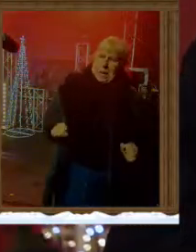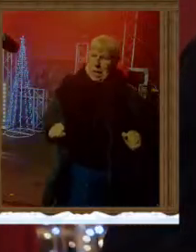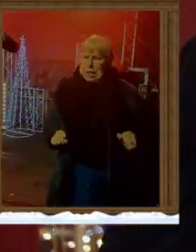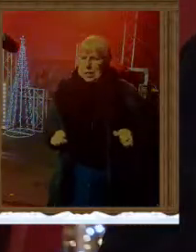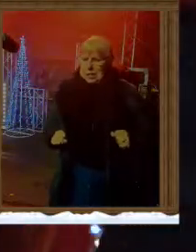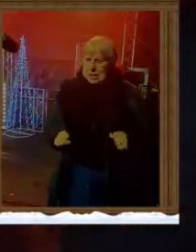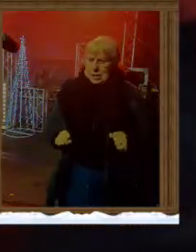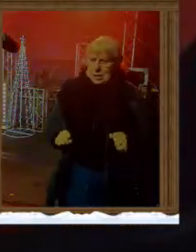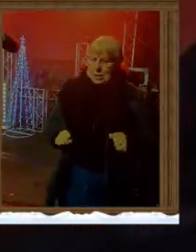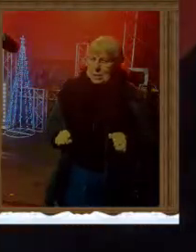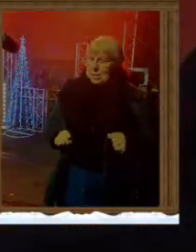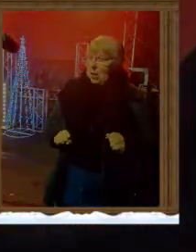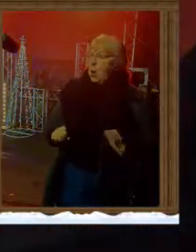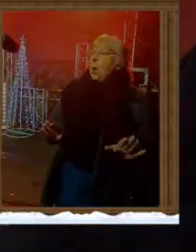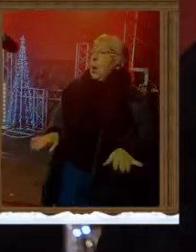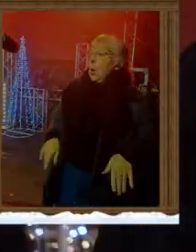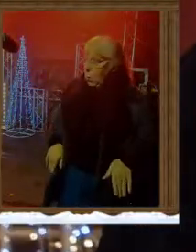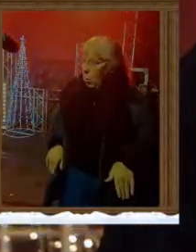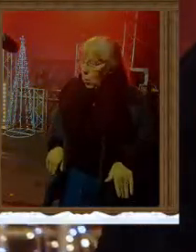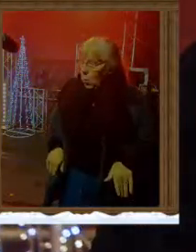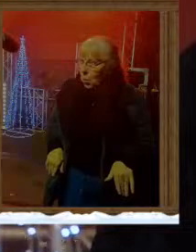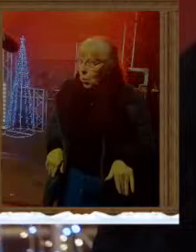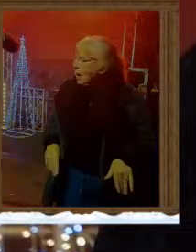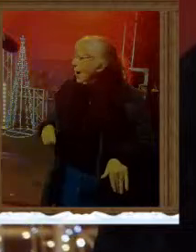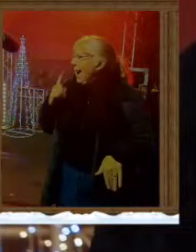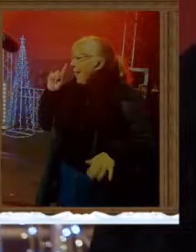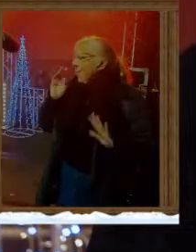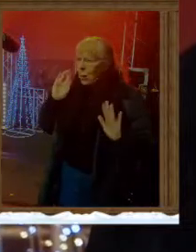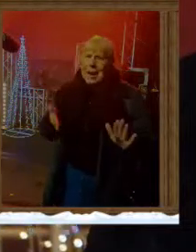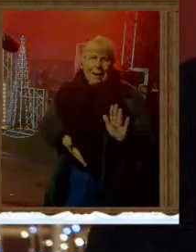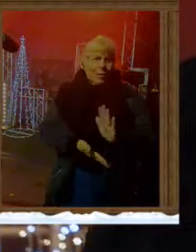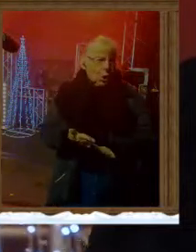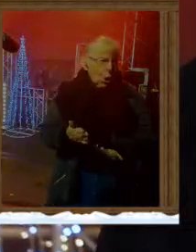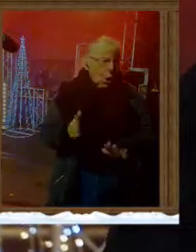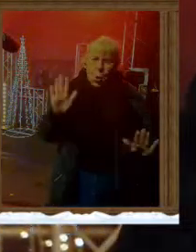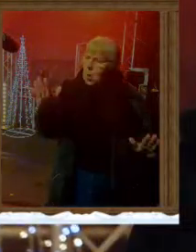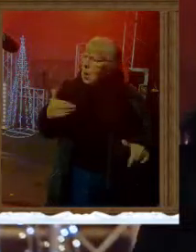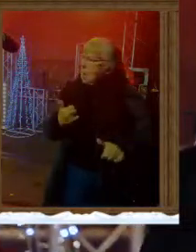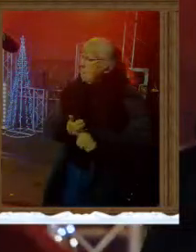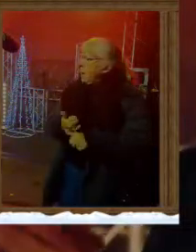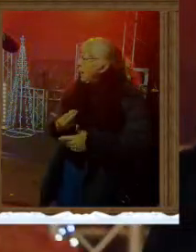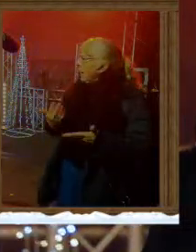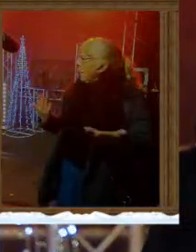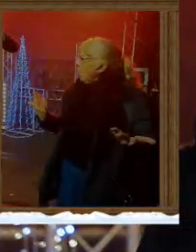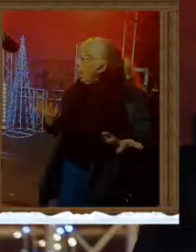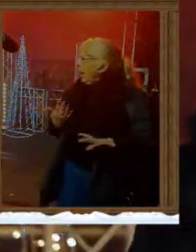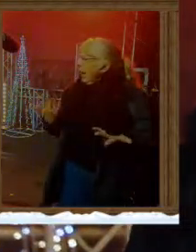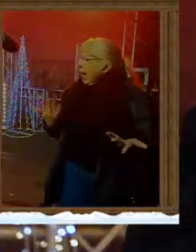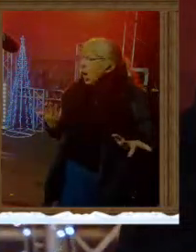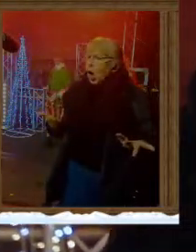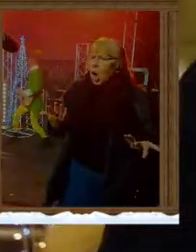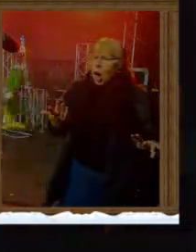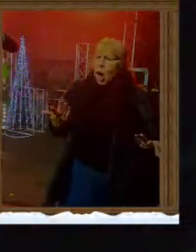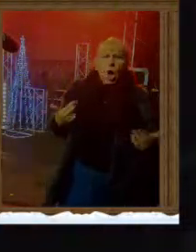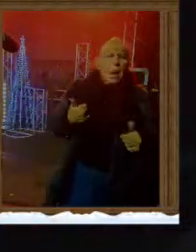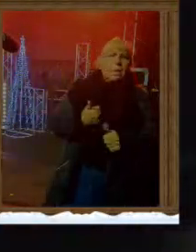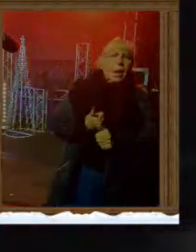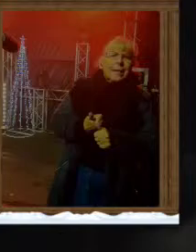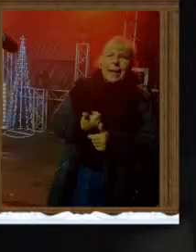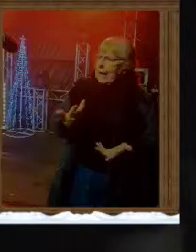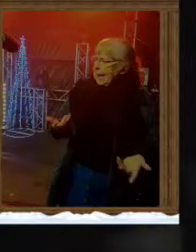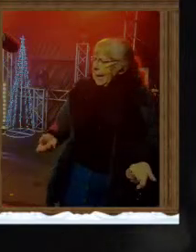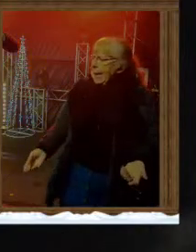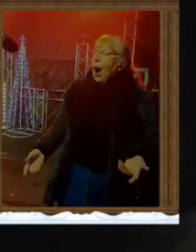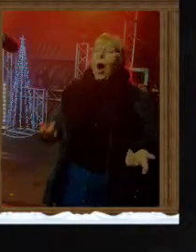my goodness! Oh, I think we really have to go now. Now, where did Buddy go to? Oh, Buddy? Buddy?